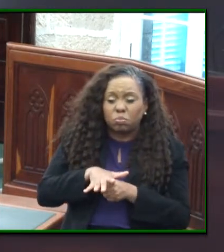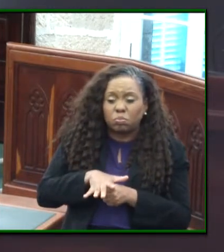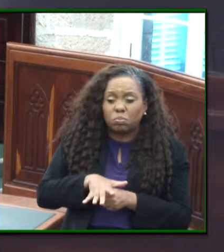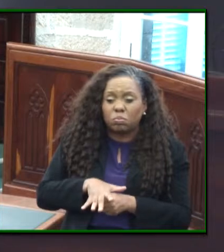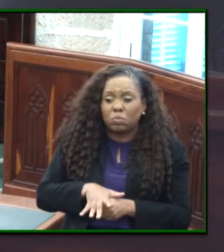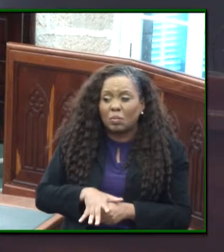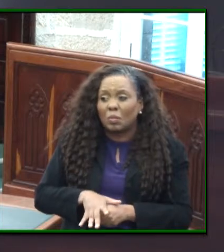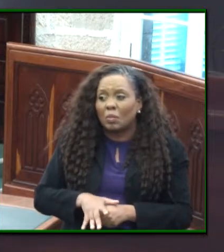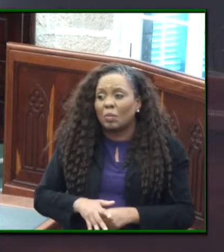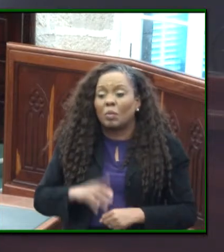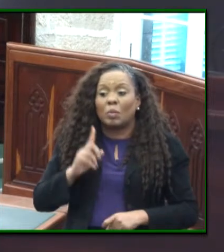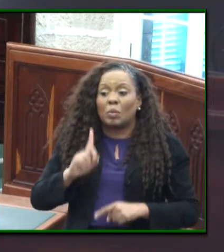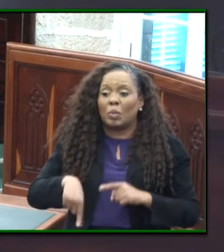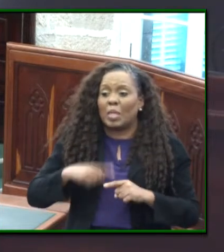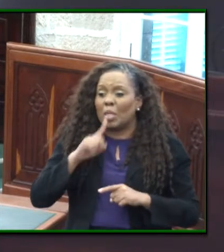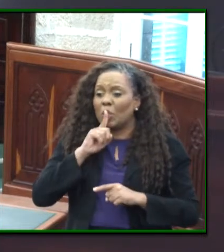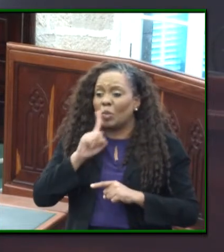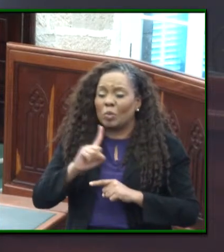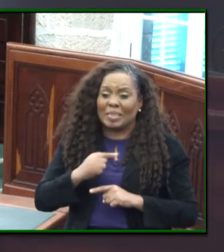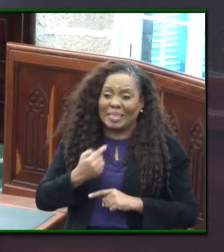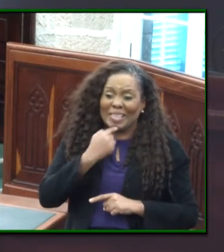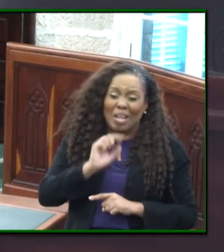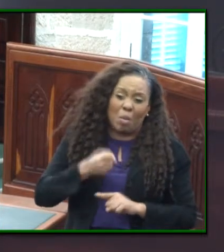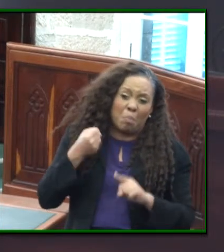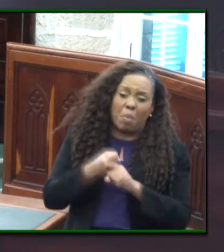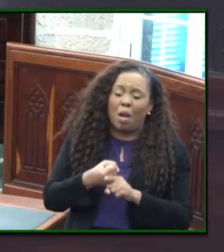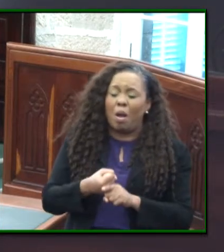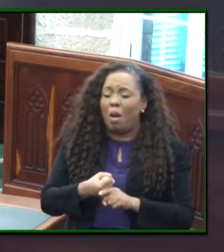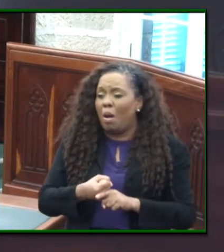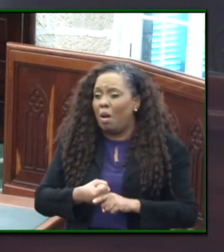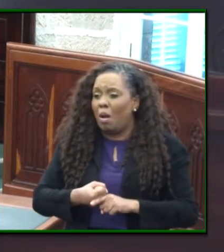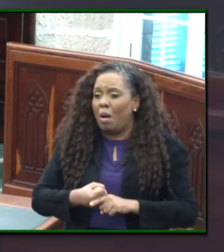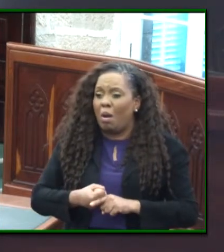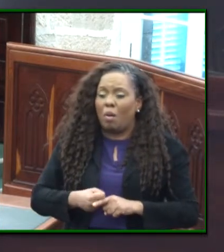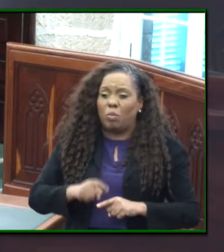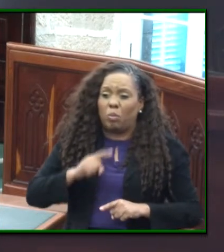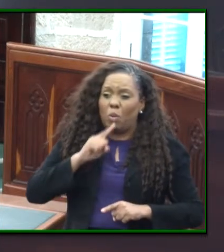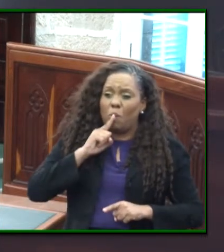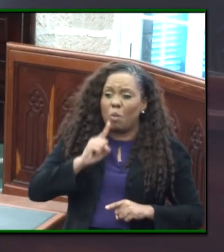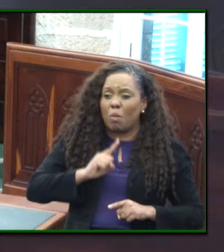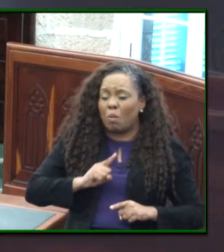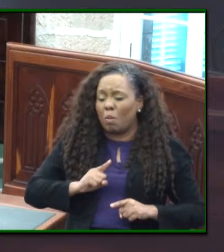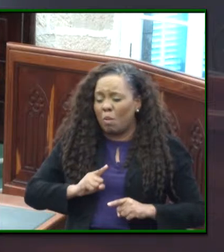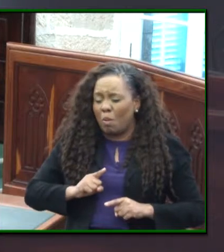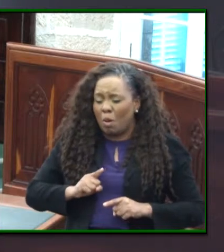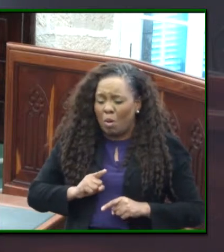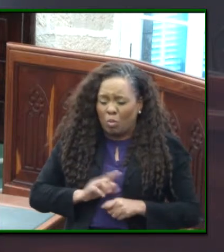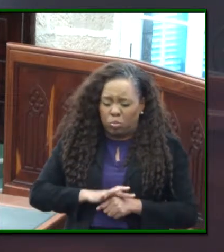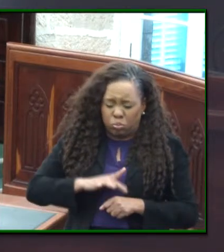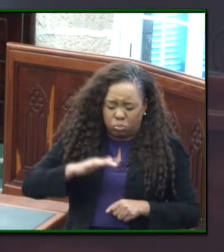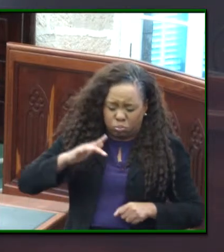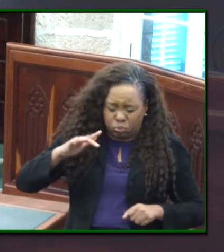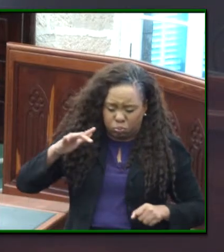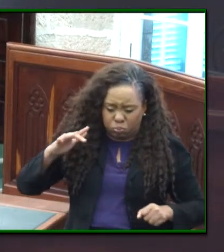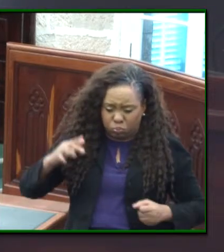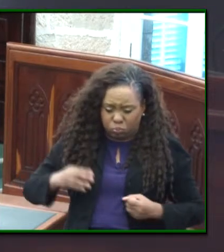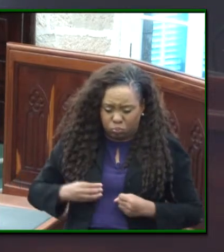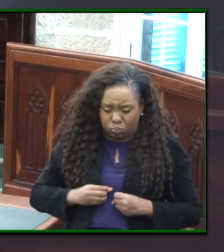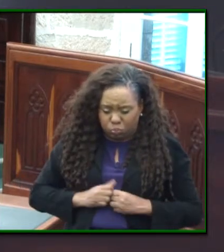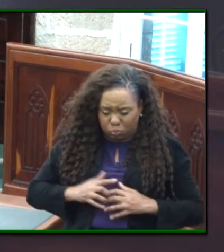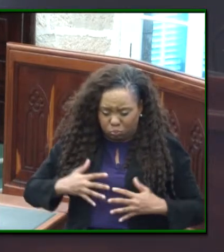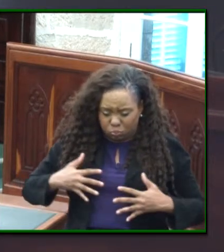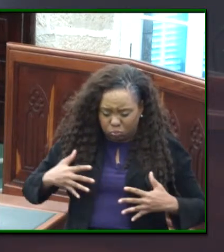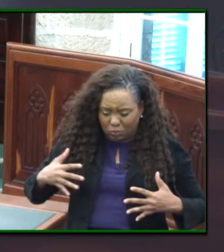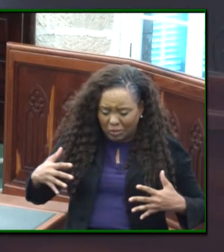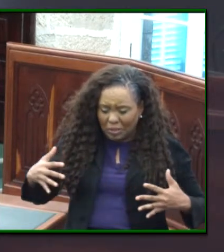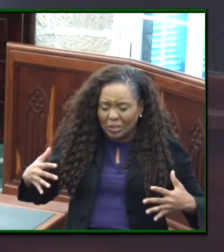when they reach crisis stages. And we're trying to pull back from that and ensure and encourage